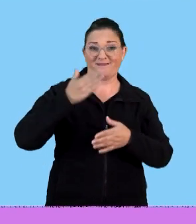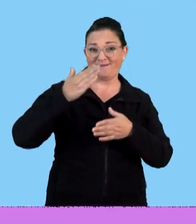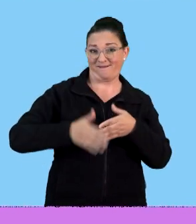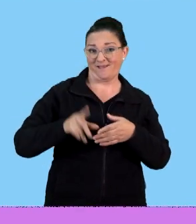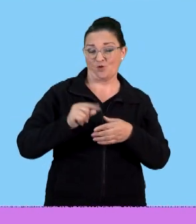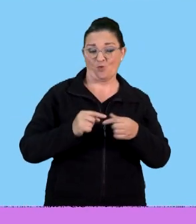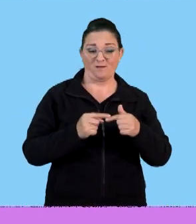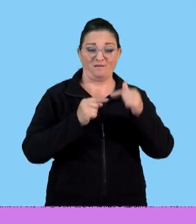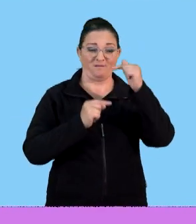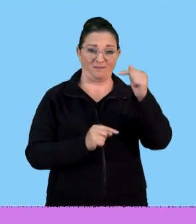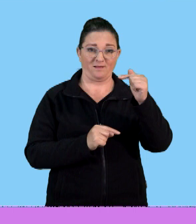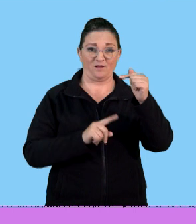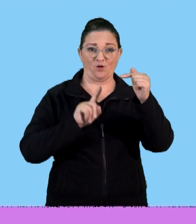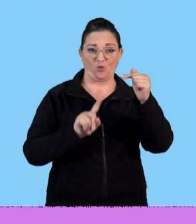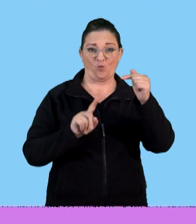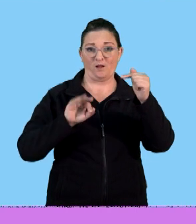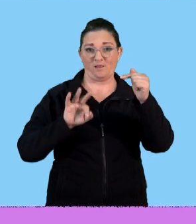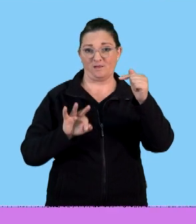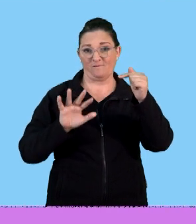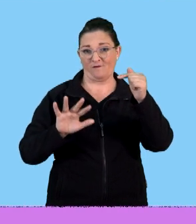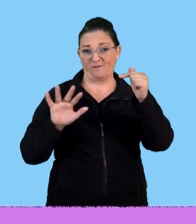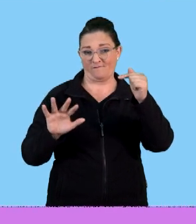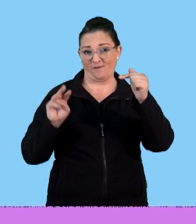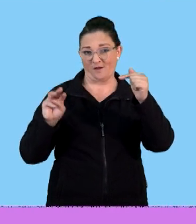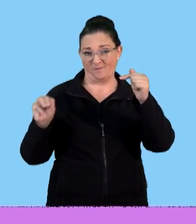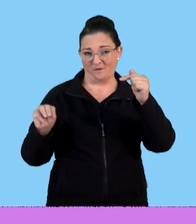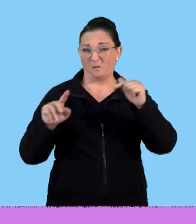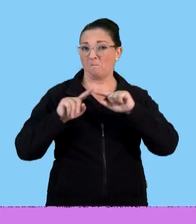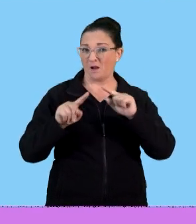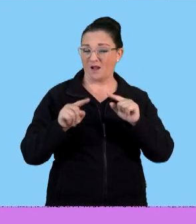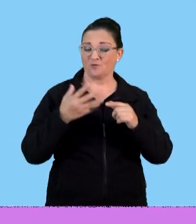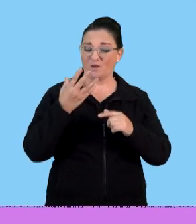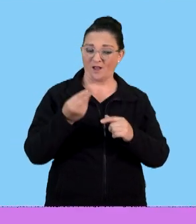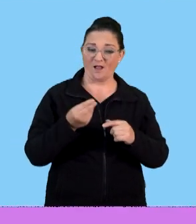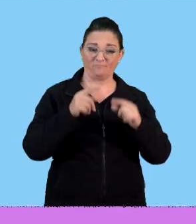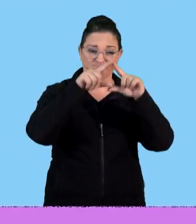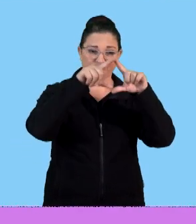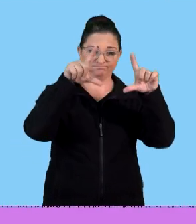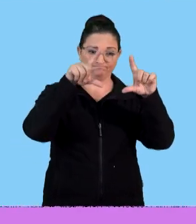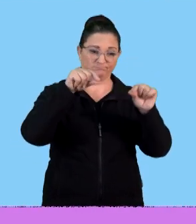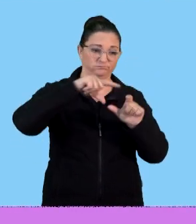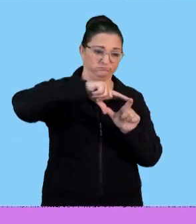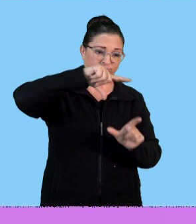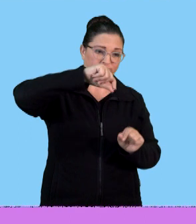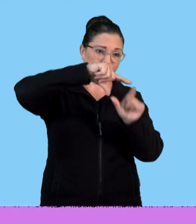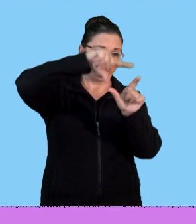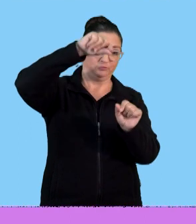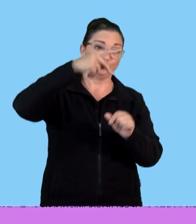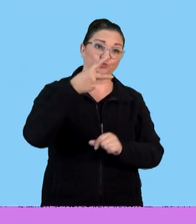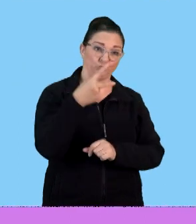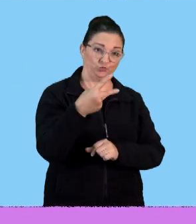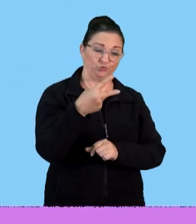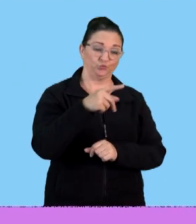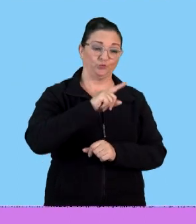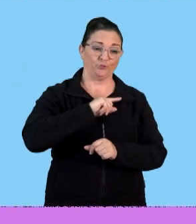me. I've ended with a length of 1,355. And since we have 2 of these rectangular glass